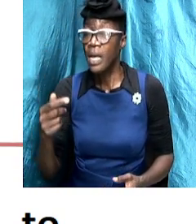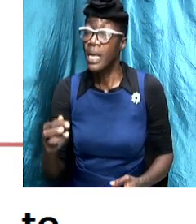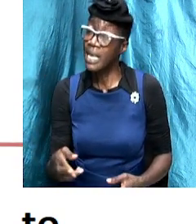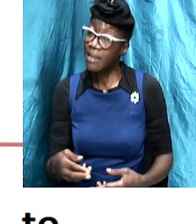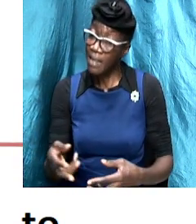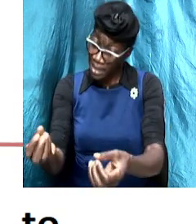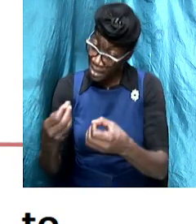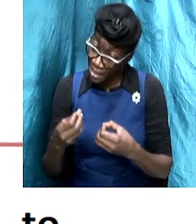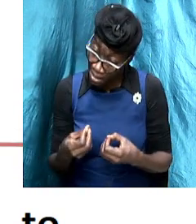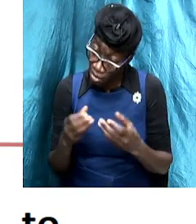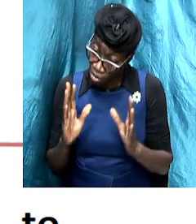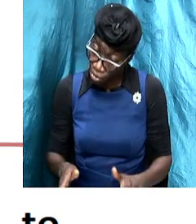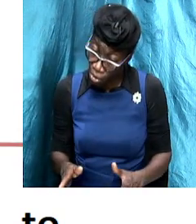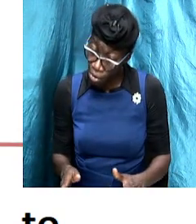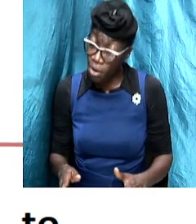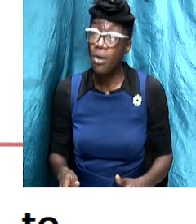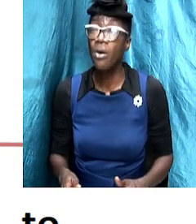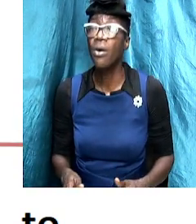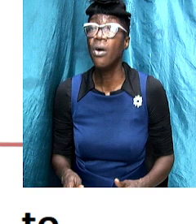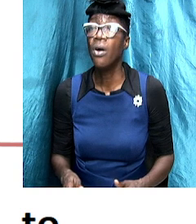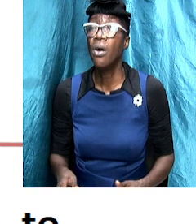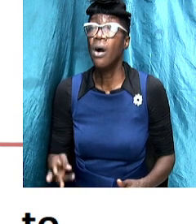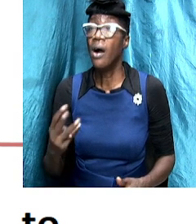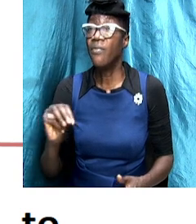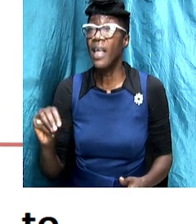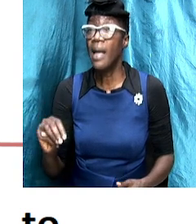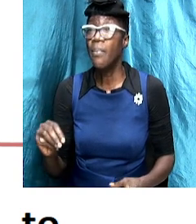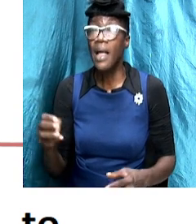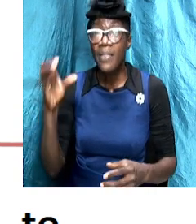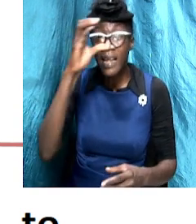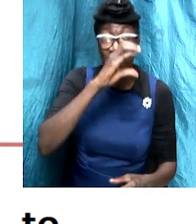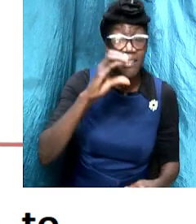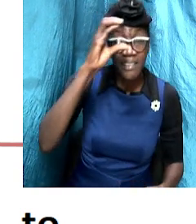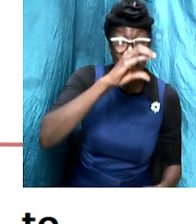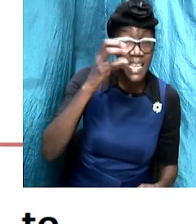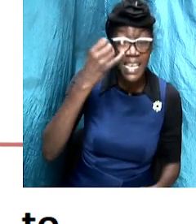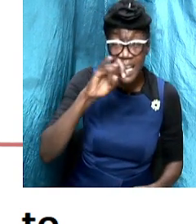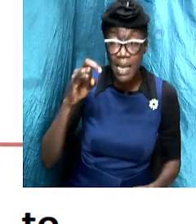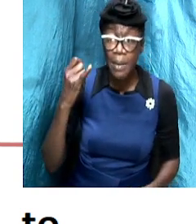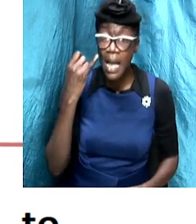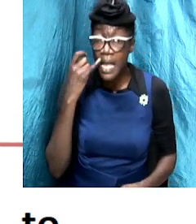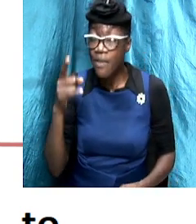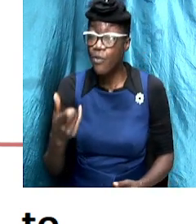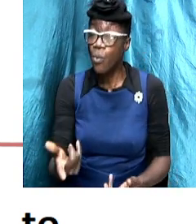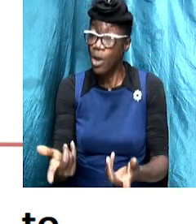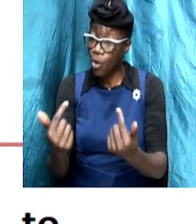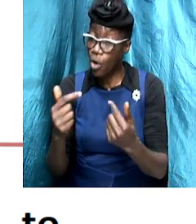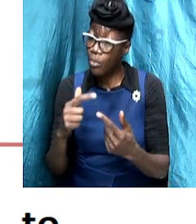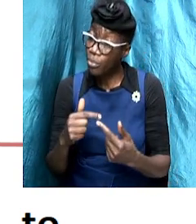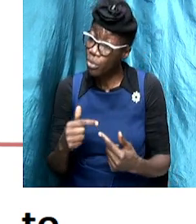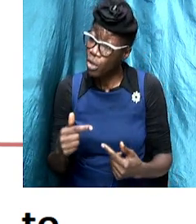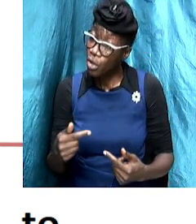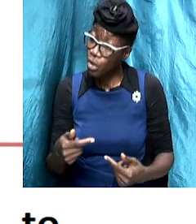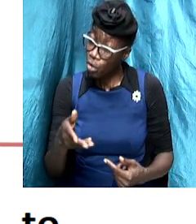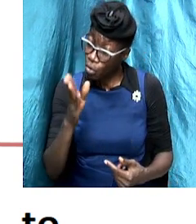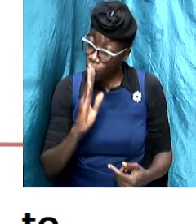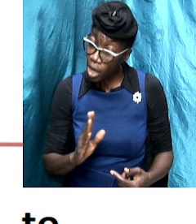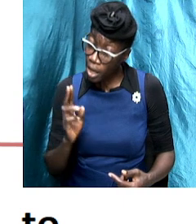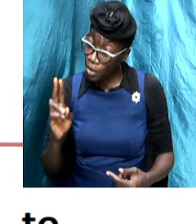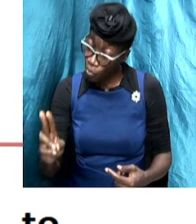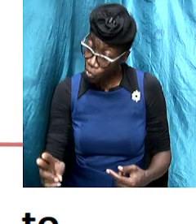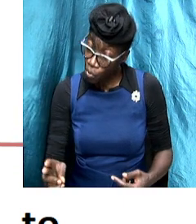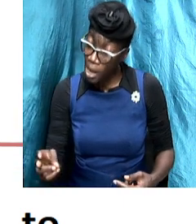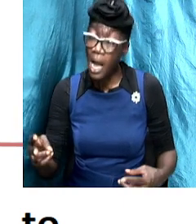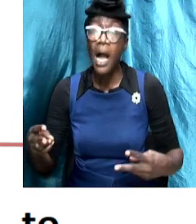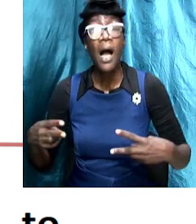them that diligently seek him. And like how the scripture put it, if you're going to come to God, you must first have a revelation of who